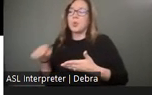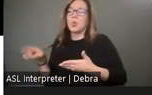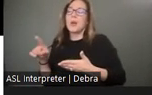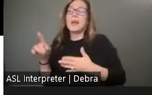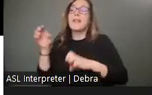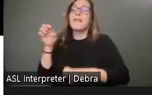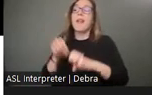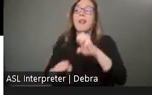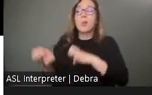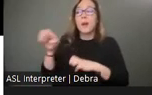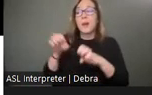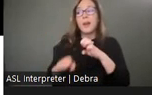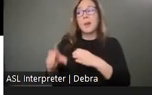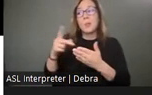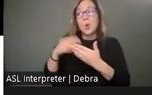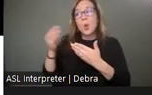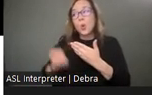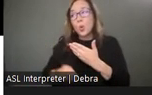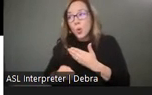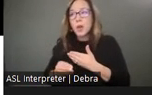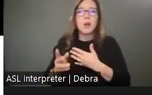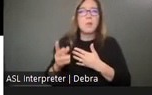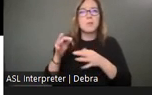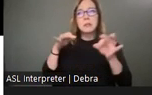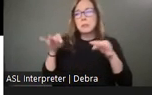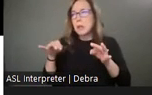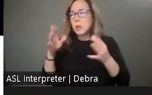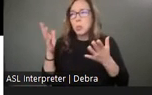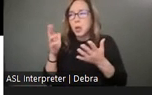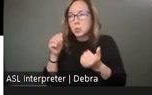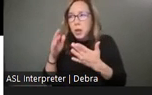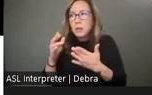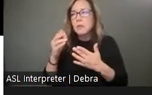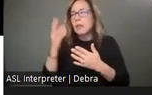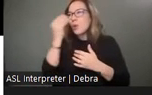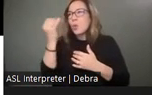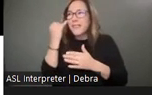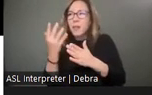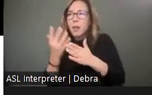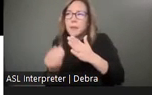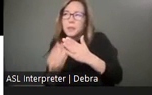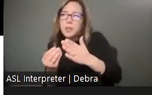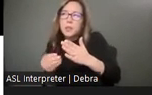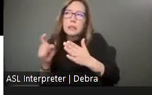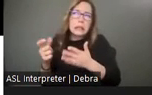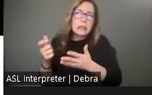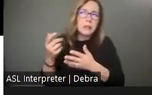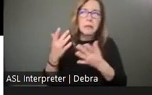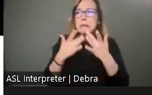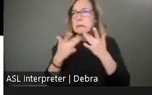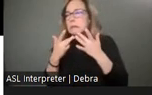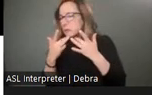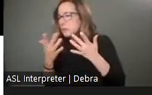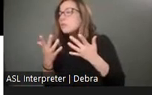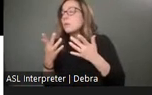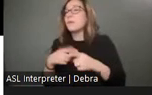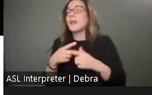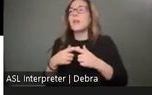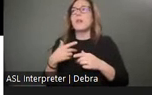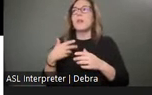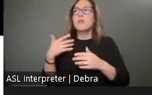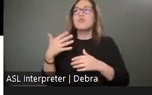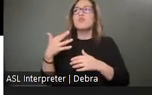program, tell you what it's addressing, tell you if there are any gaps, and then over time, using their